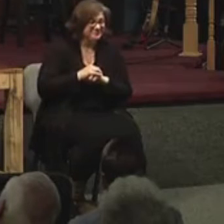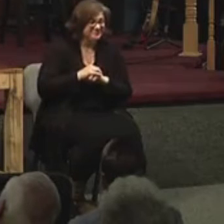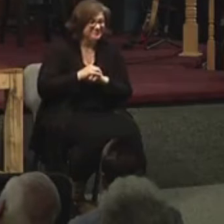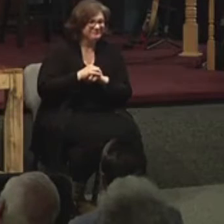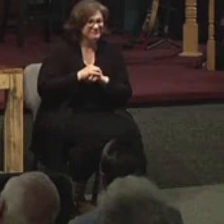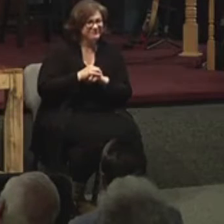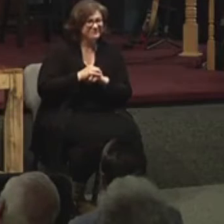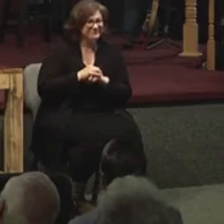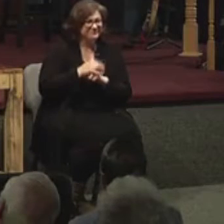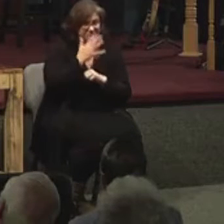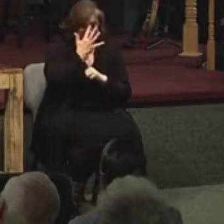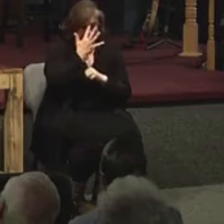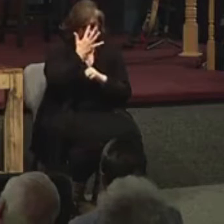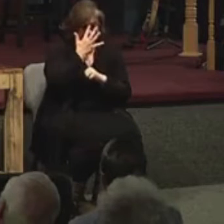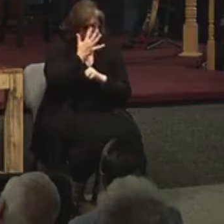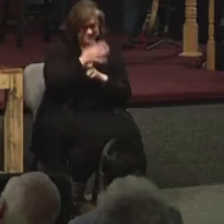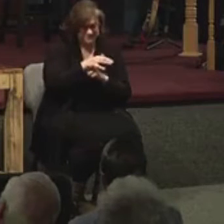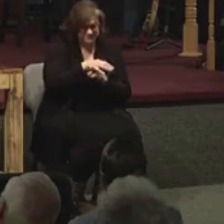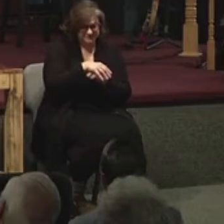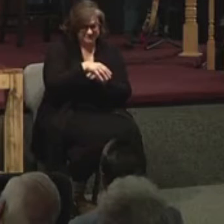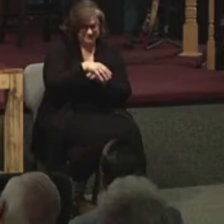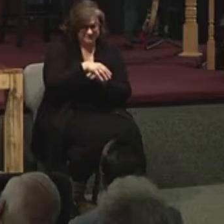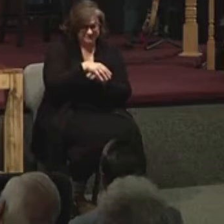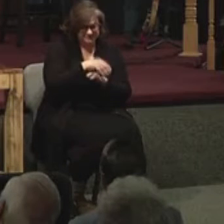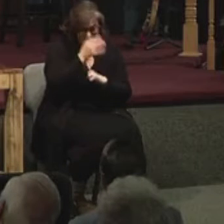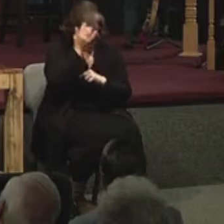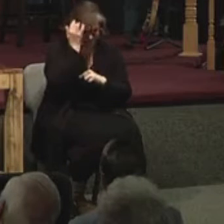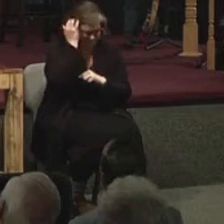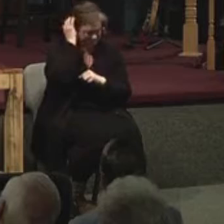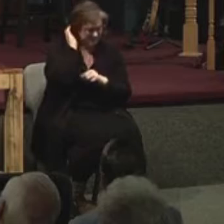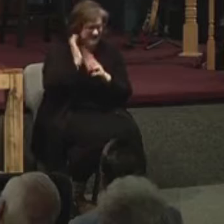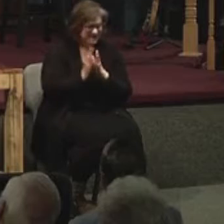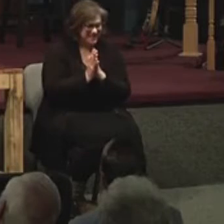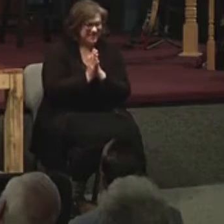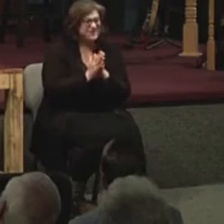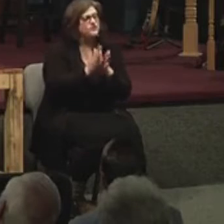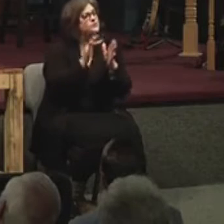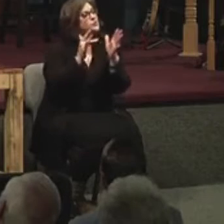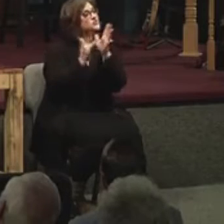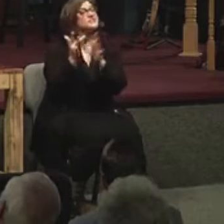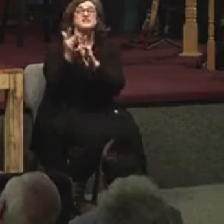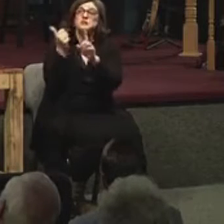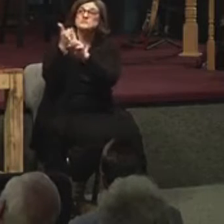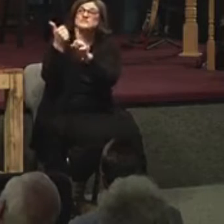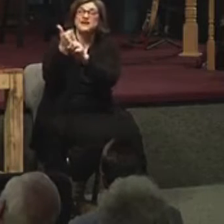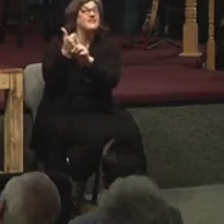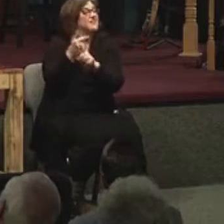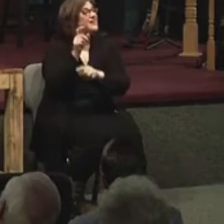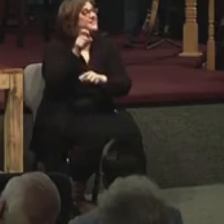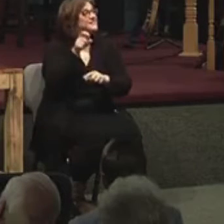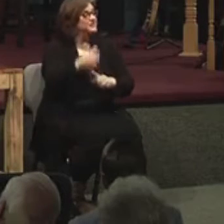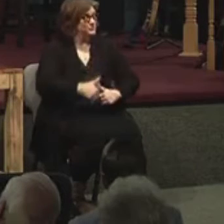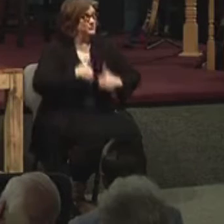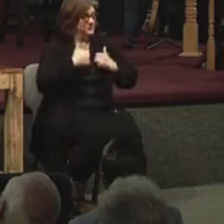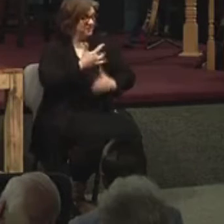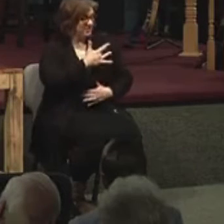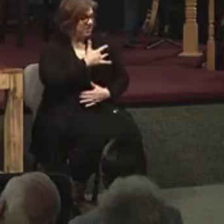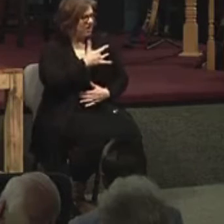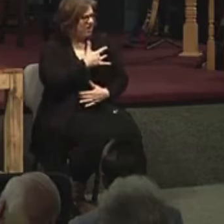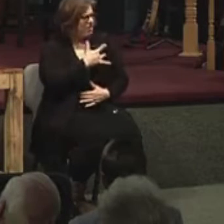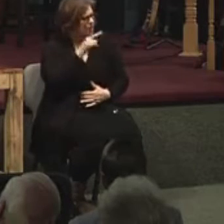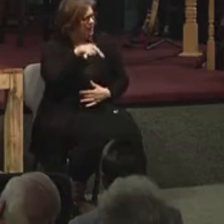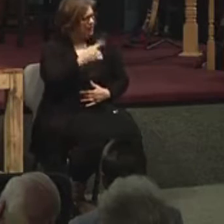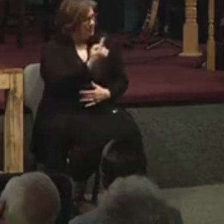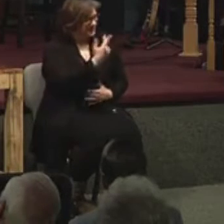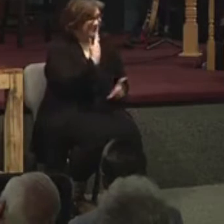our everyday life. When life is good, not just in hardship, but in good times. If we make room for Jesus when things are good, then